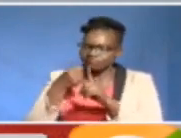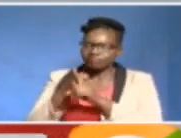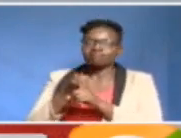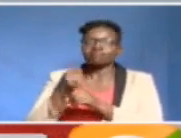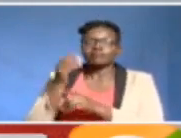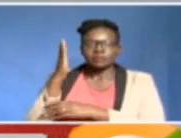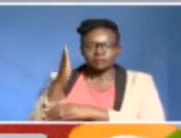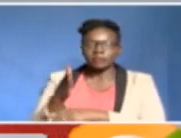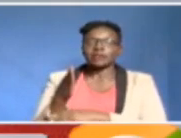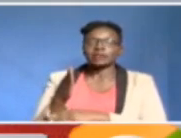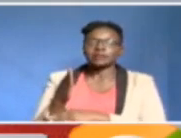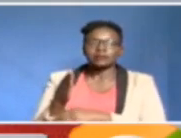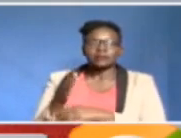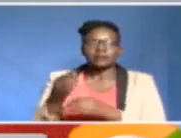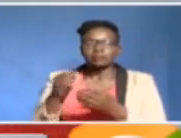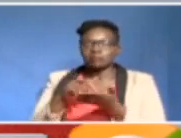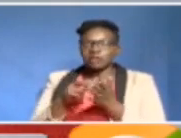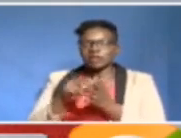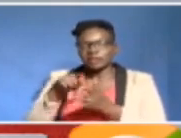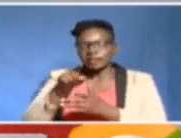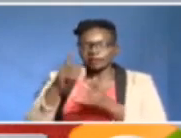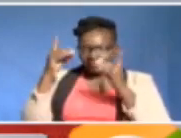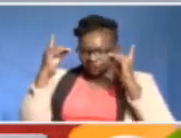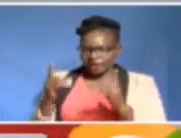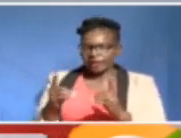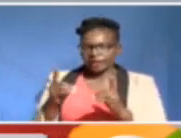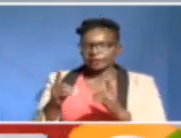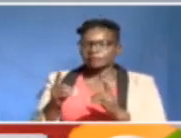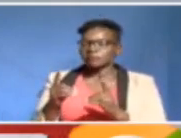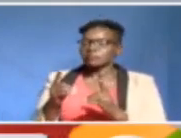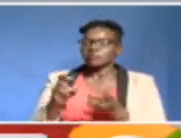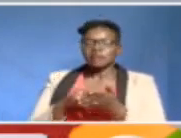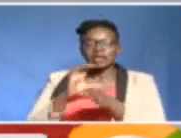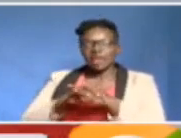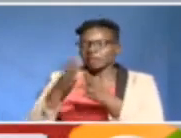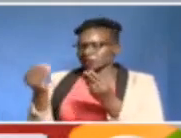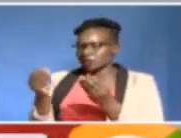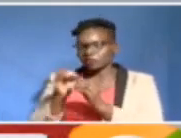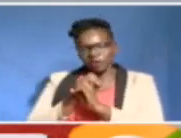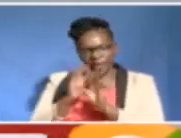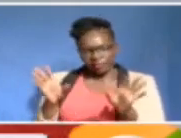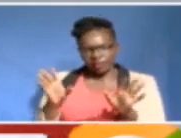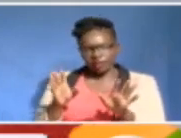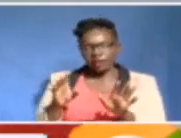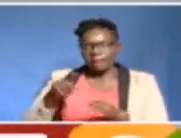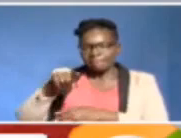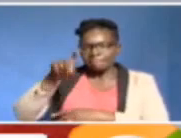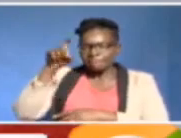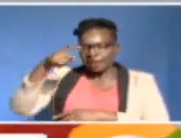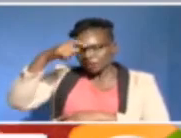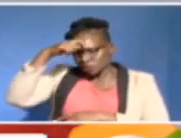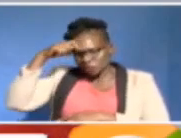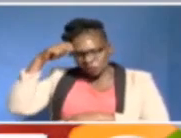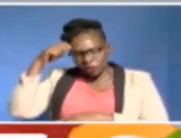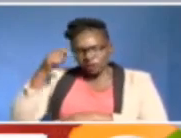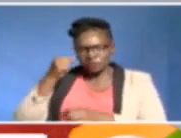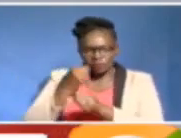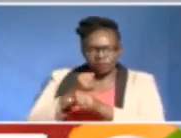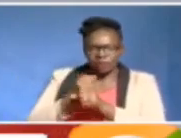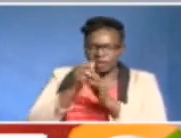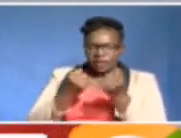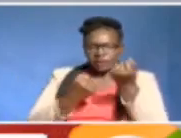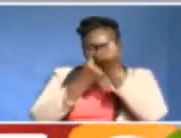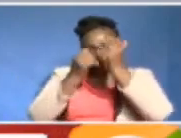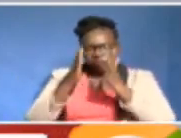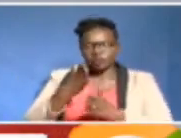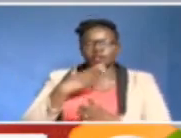decision. It's not going to come to you. It's not served in a silver platter. Okay. And at the end of the day, even the so-called sponsors want women